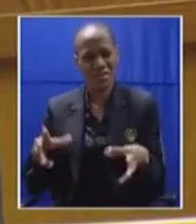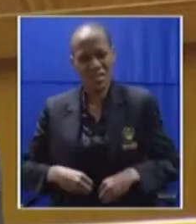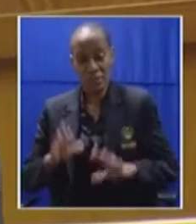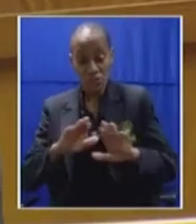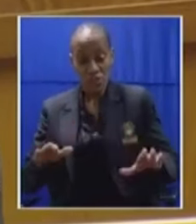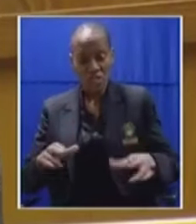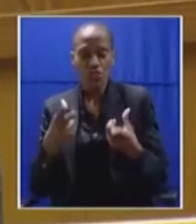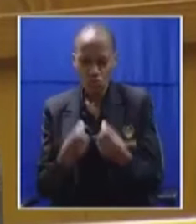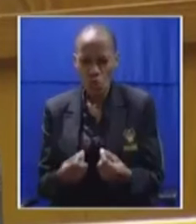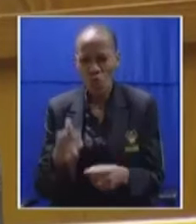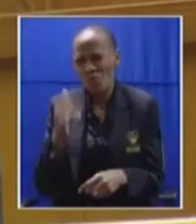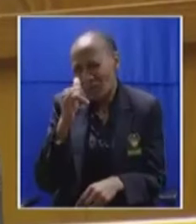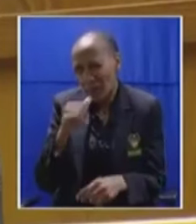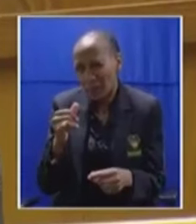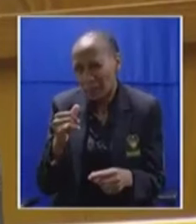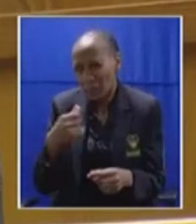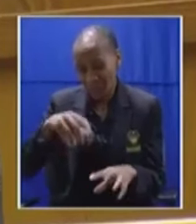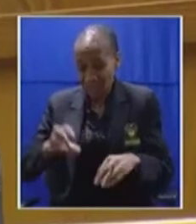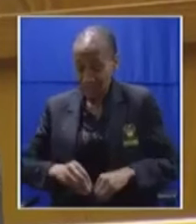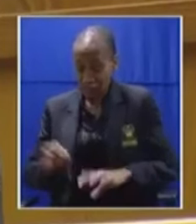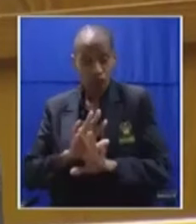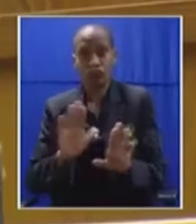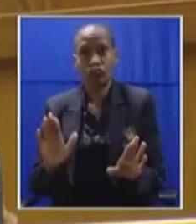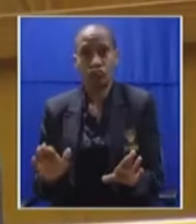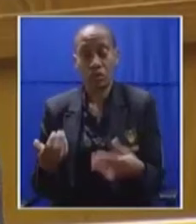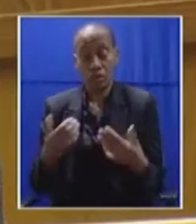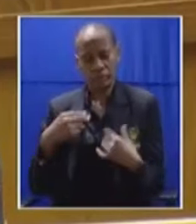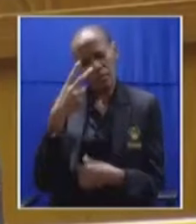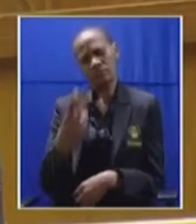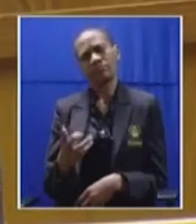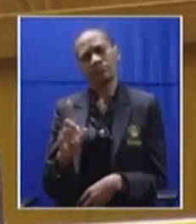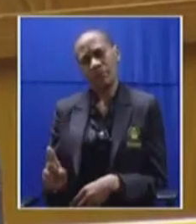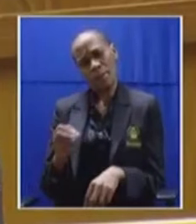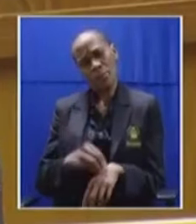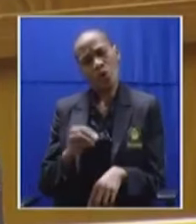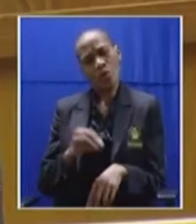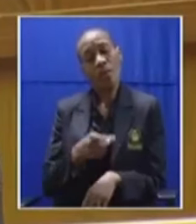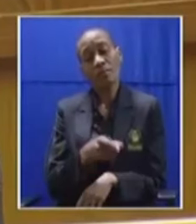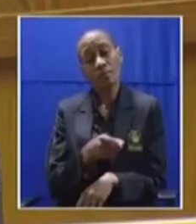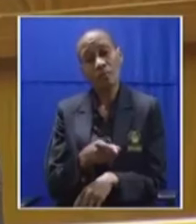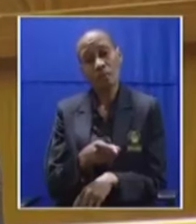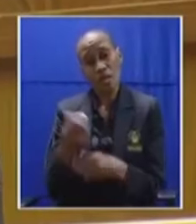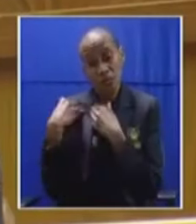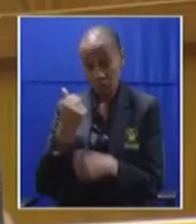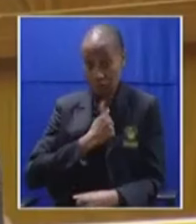criminalizing our children and looking at this problem as a societal